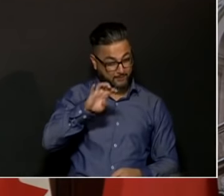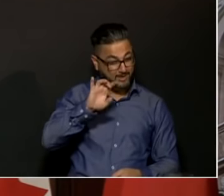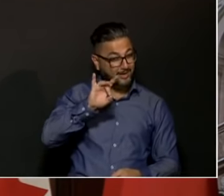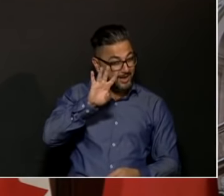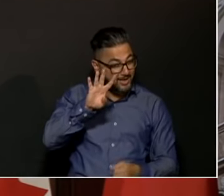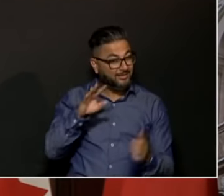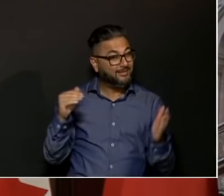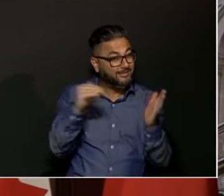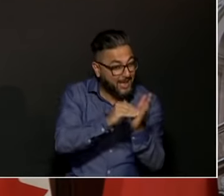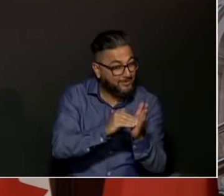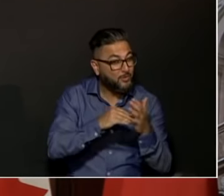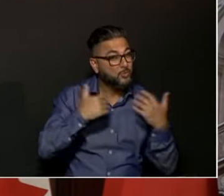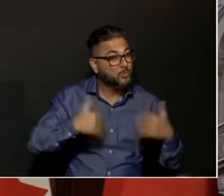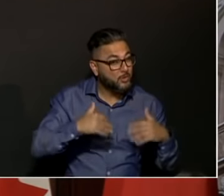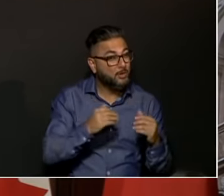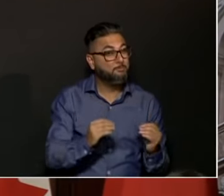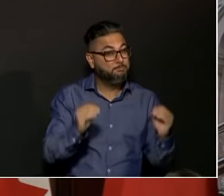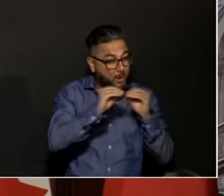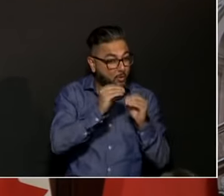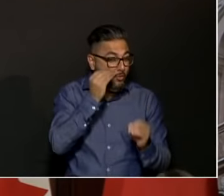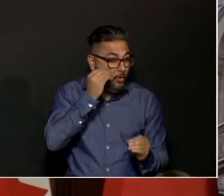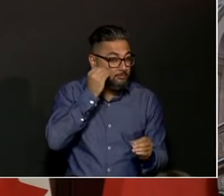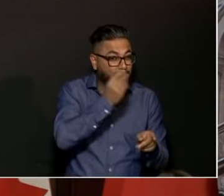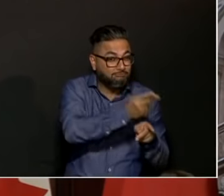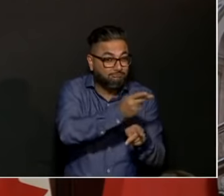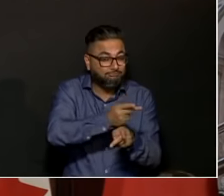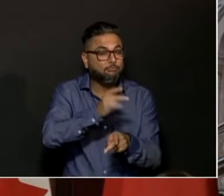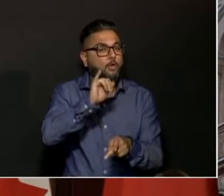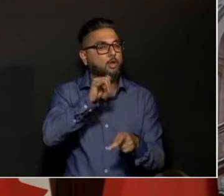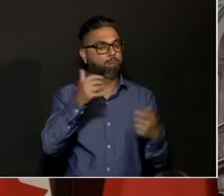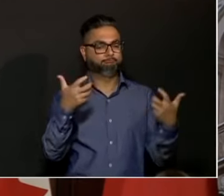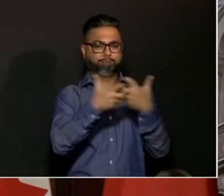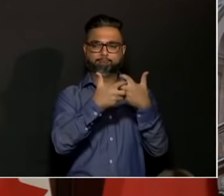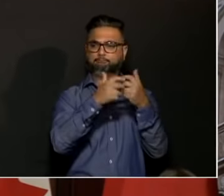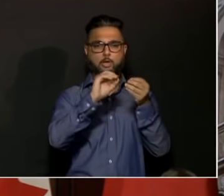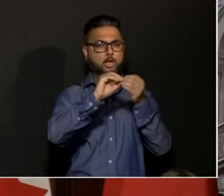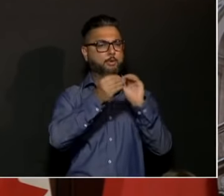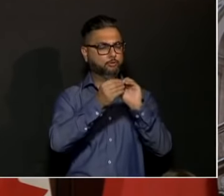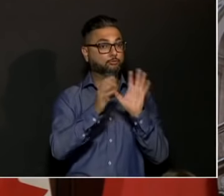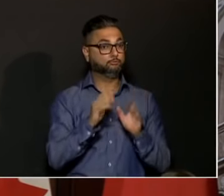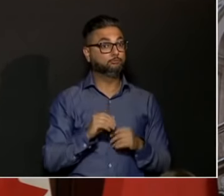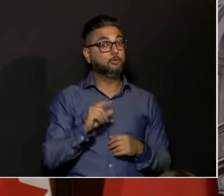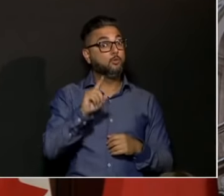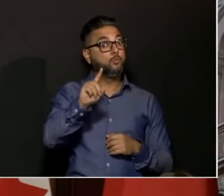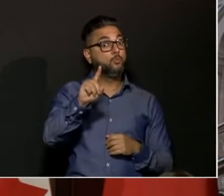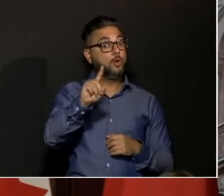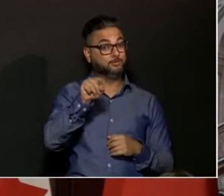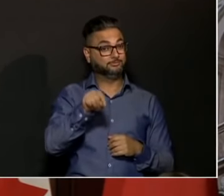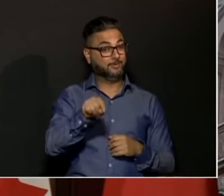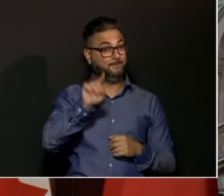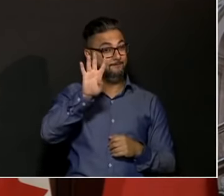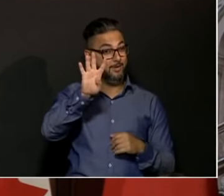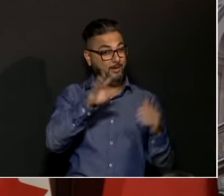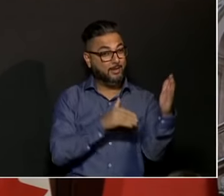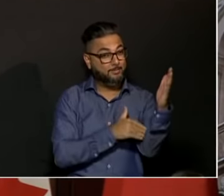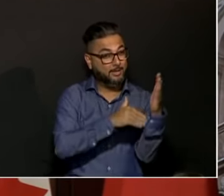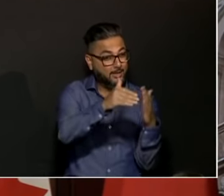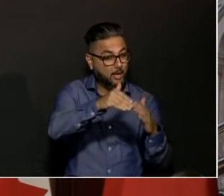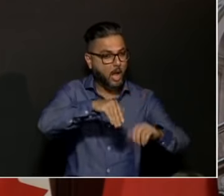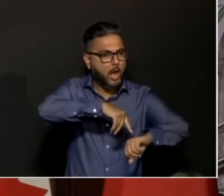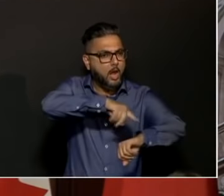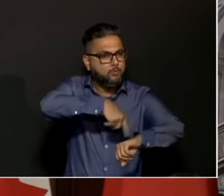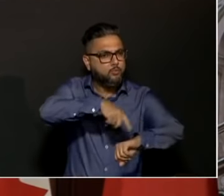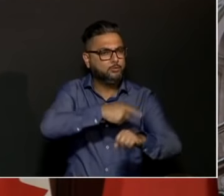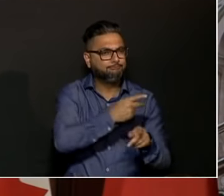visits, and this is an amazing number, and 1.4 million more hours of care from